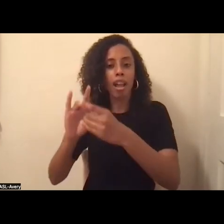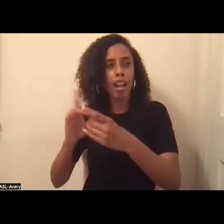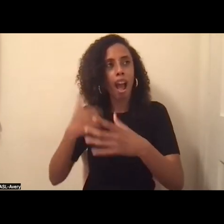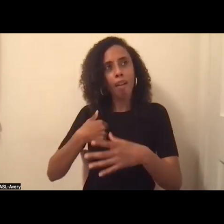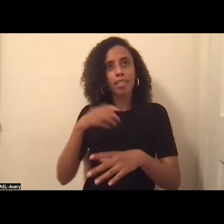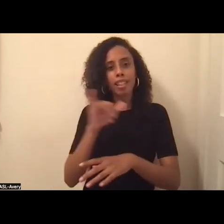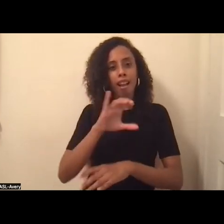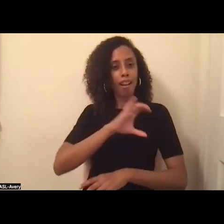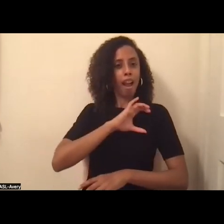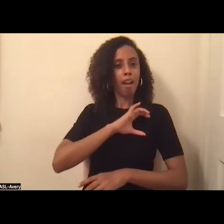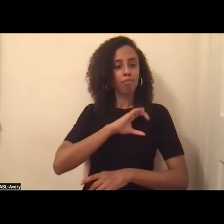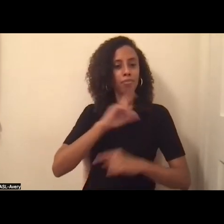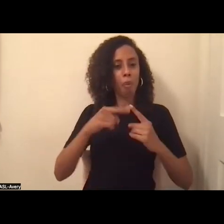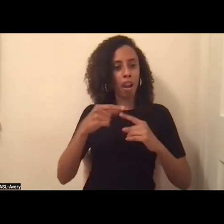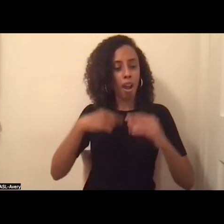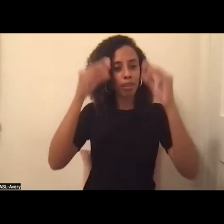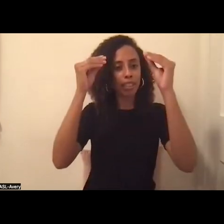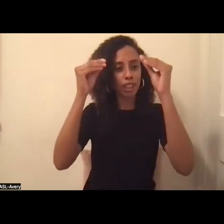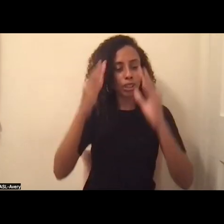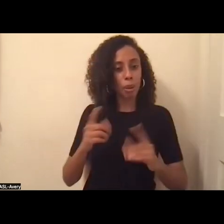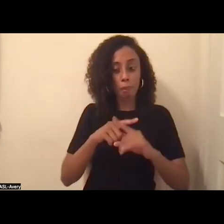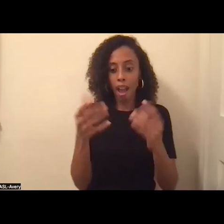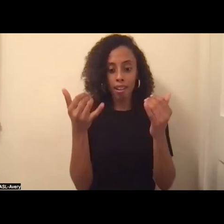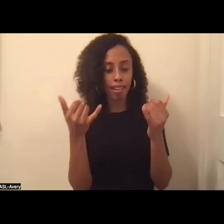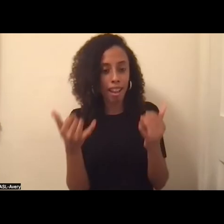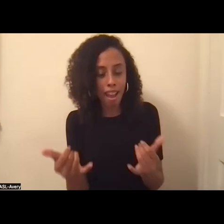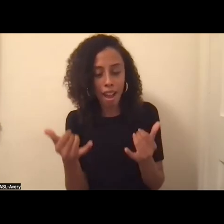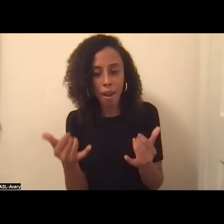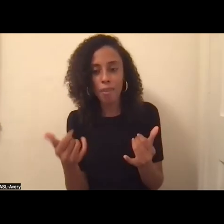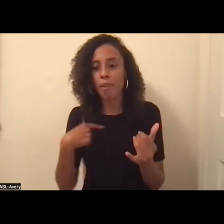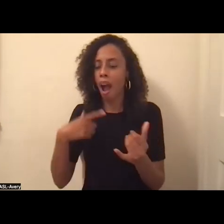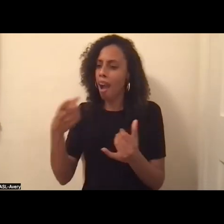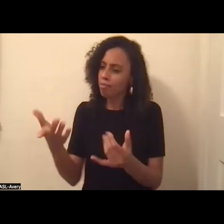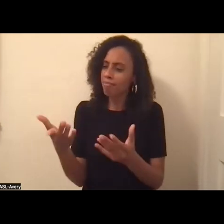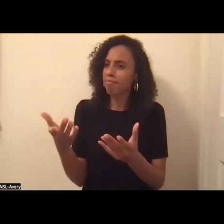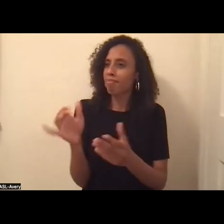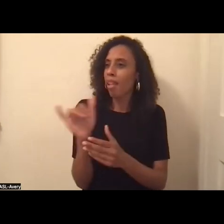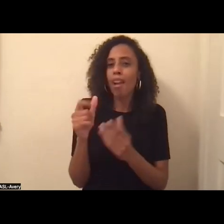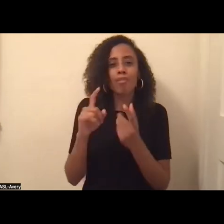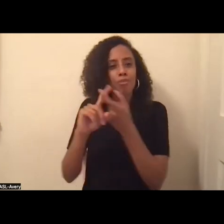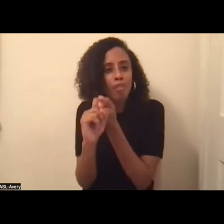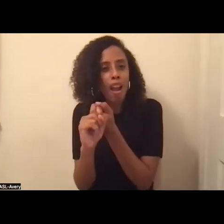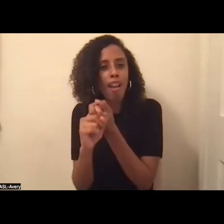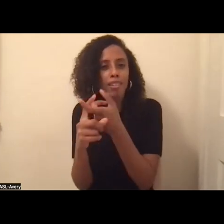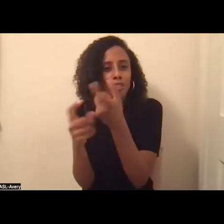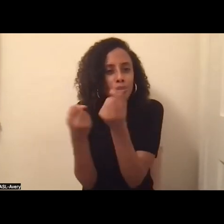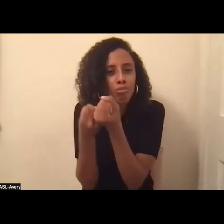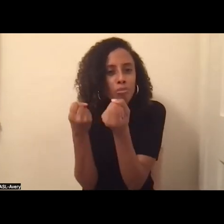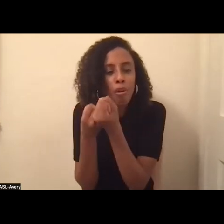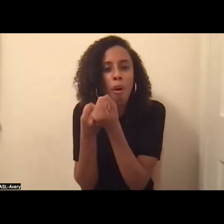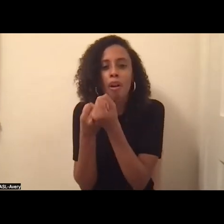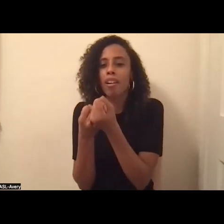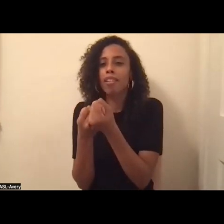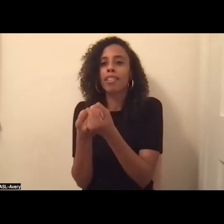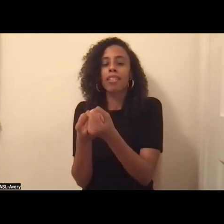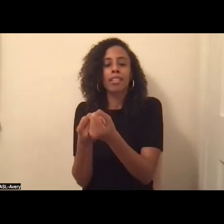as a professor, and now I try to be there as a friend, as a fellow